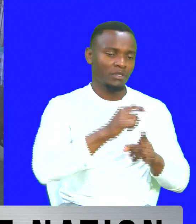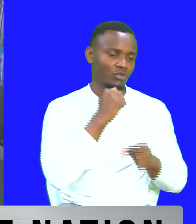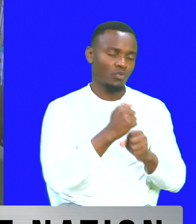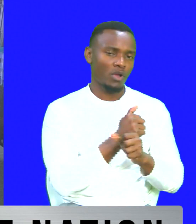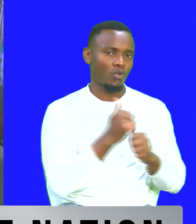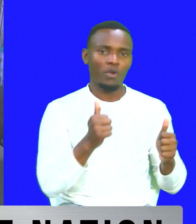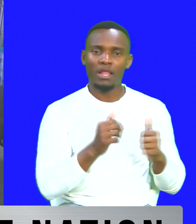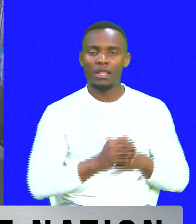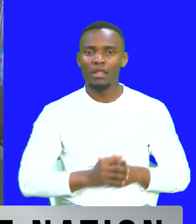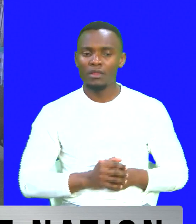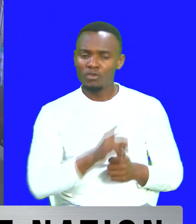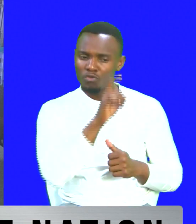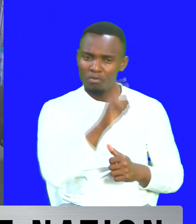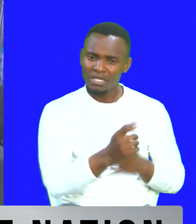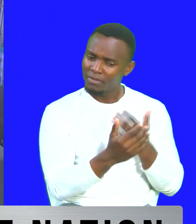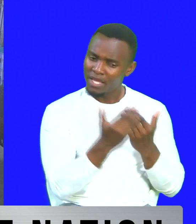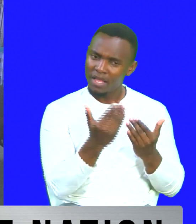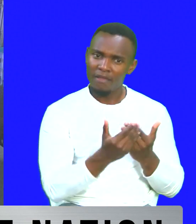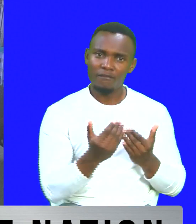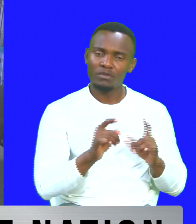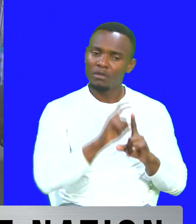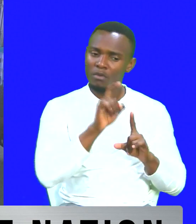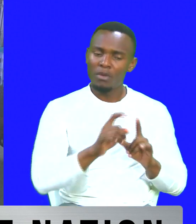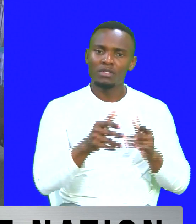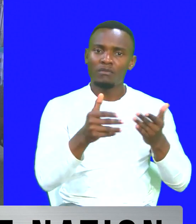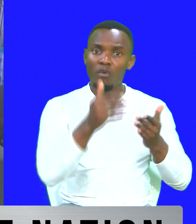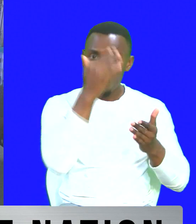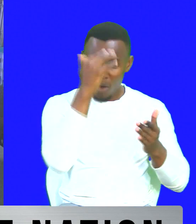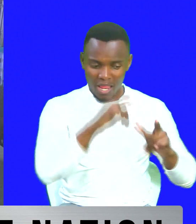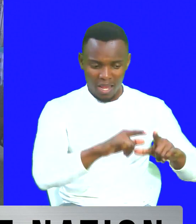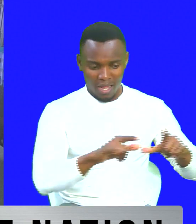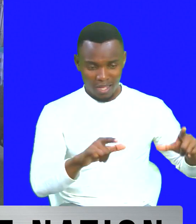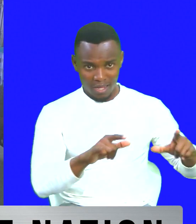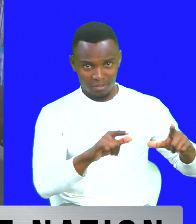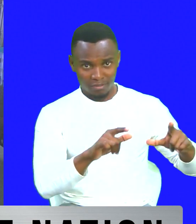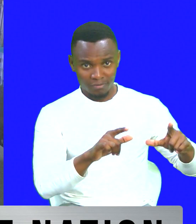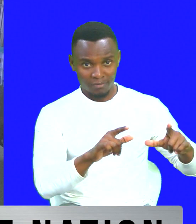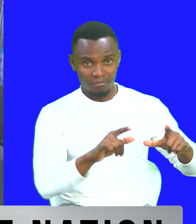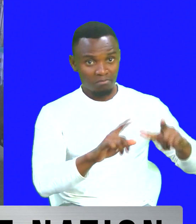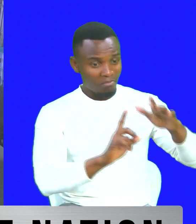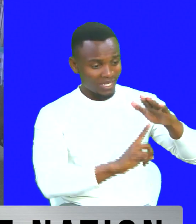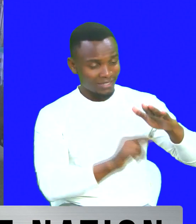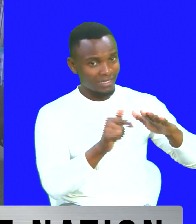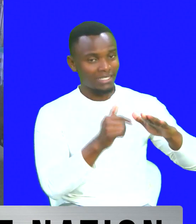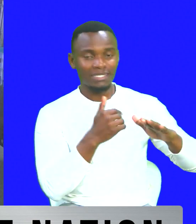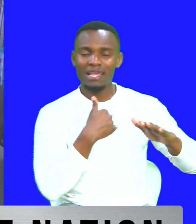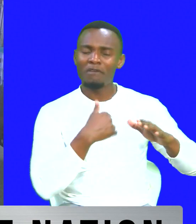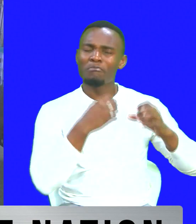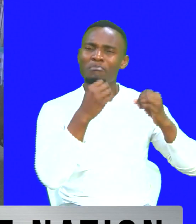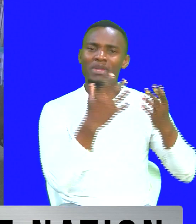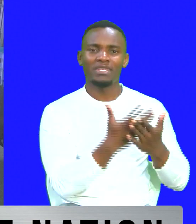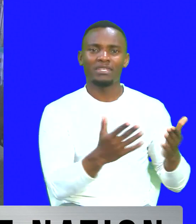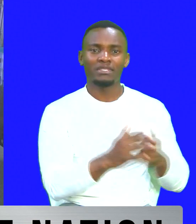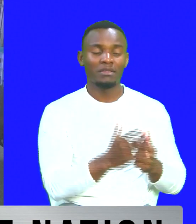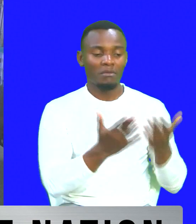her. Very careful, and she needs to deliver. Land docket iko very sensitive na iko na mambo mingi sana. Inaweza kuwa hata ni